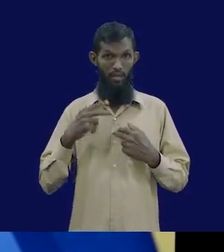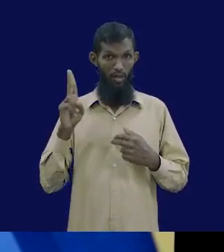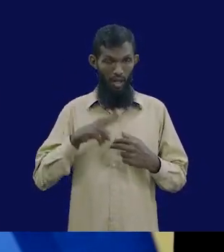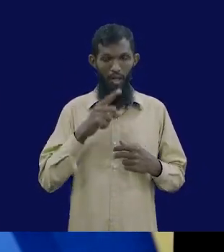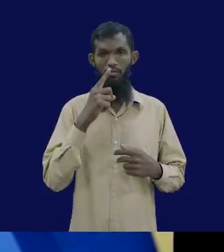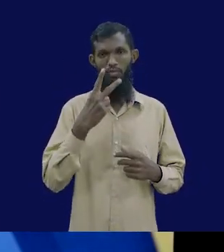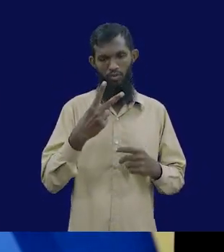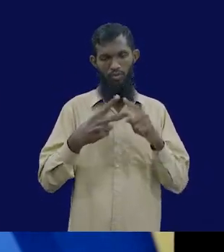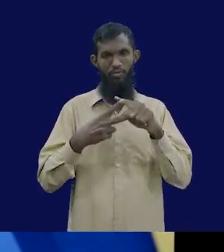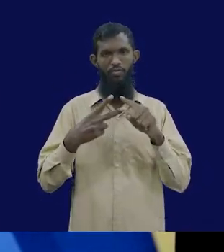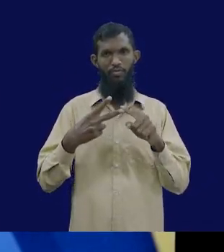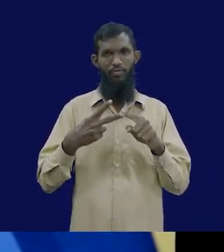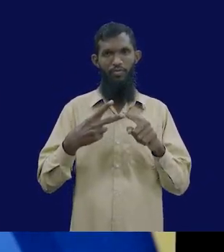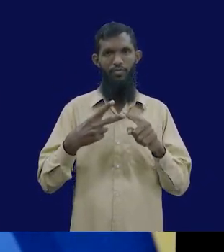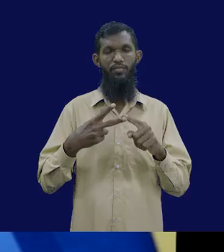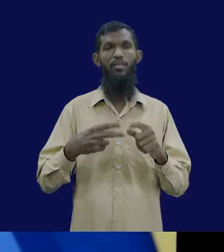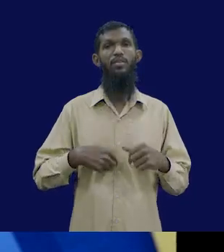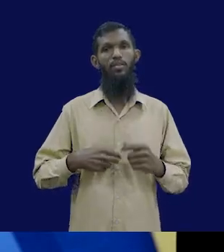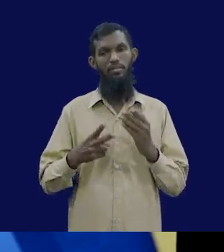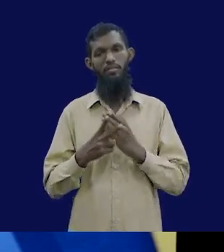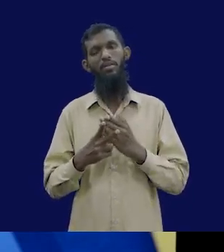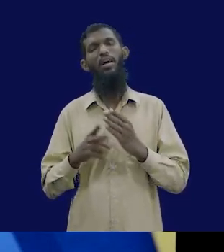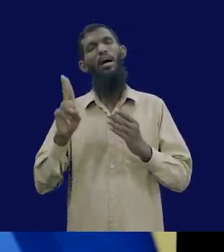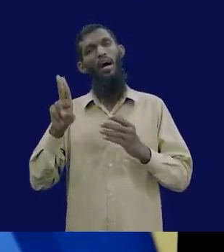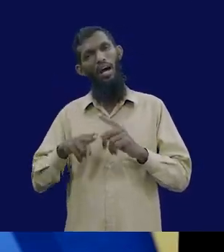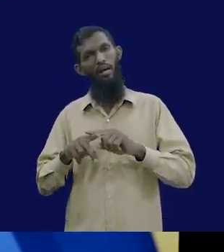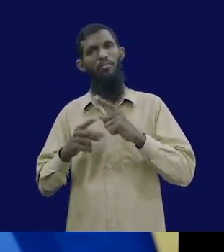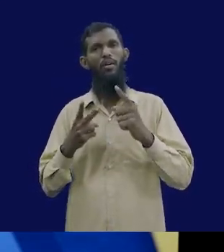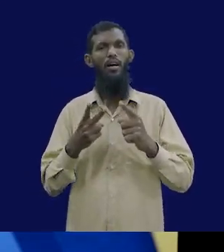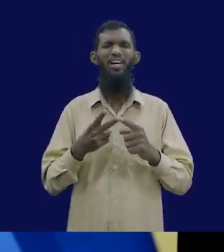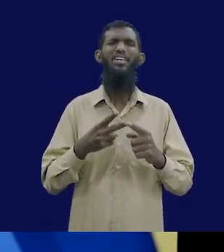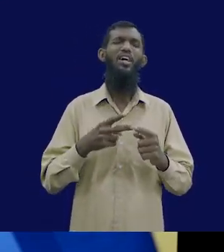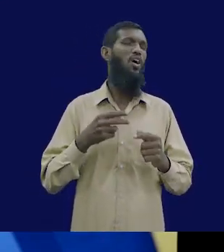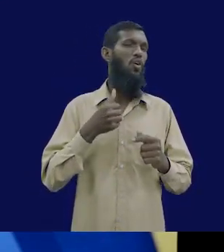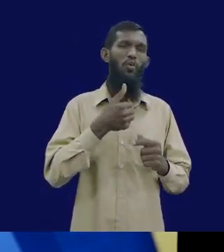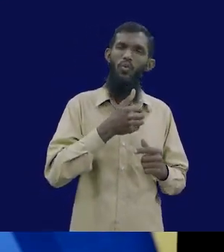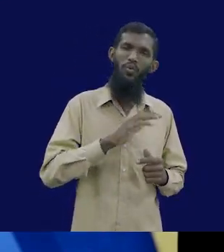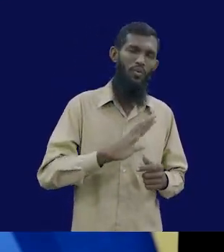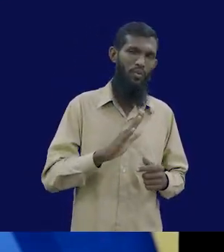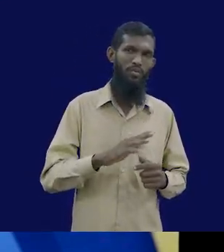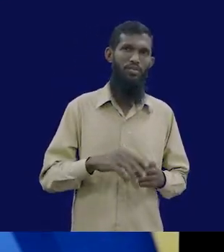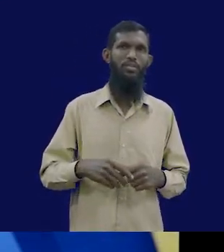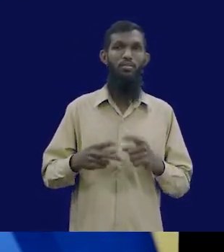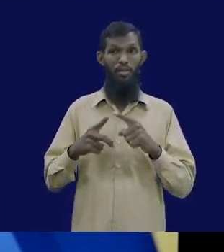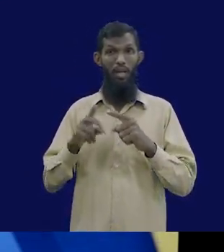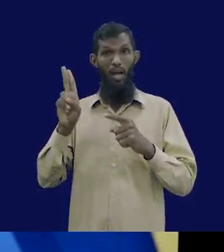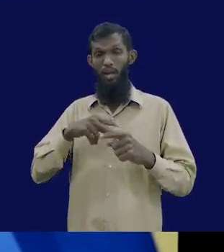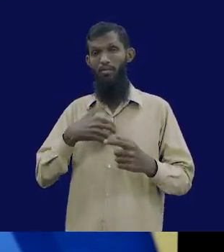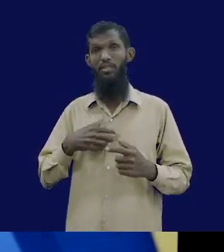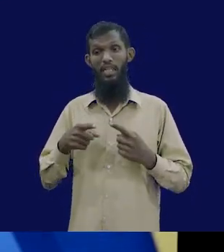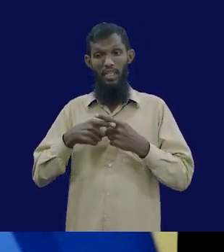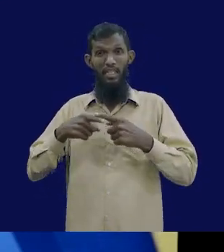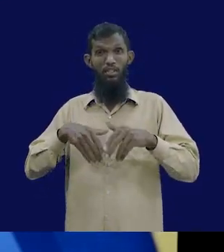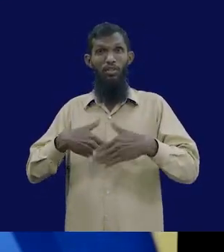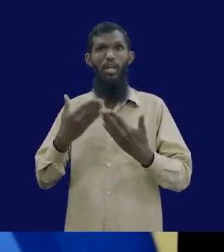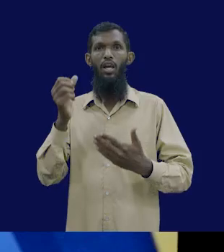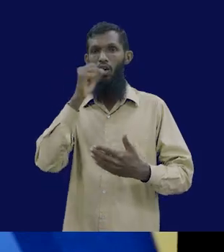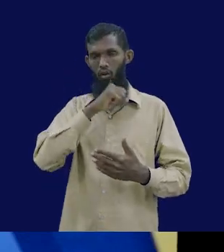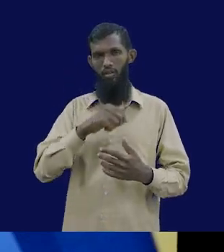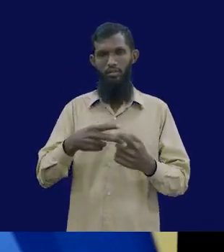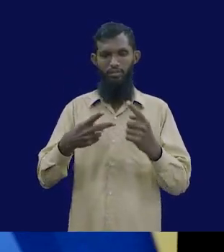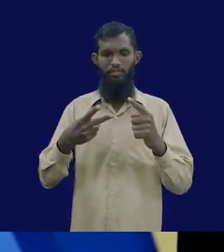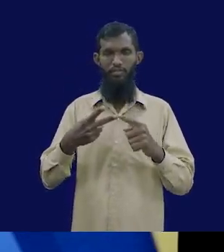into haram fasting and makruh fasting. Haram, like fasting on the day of Eid;